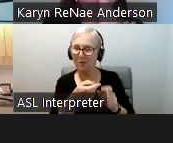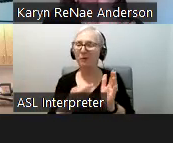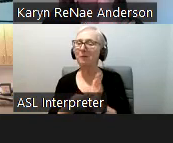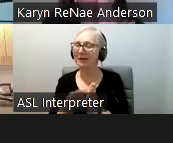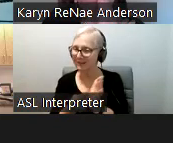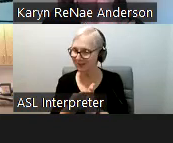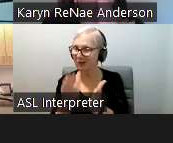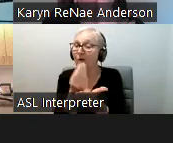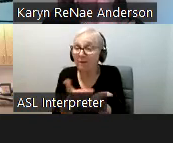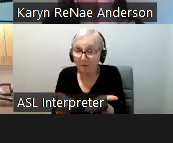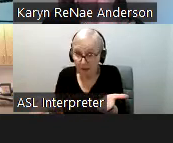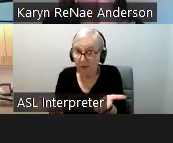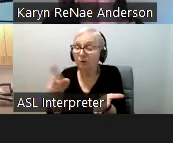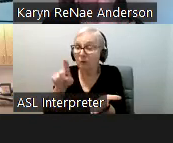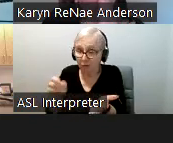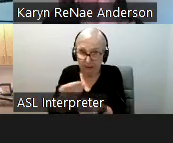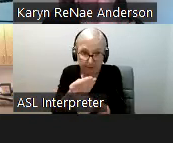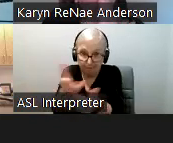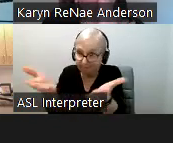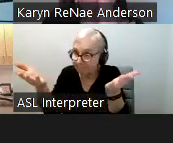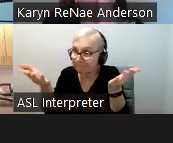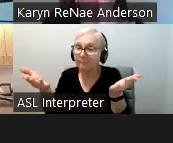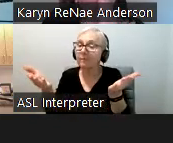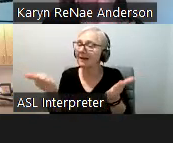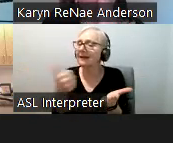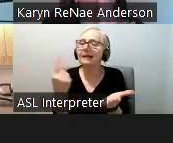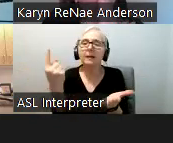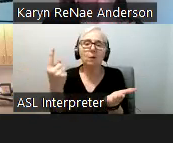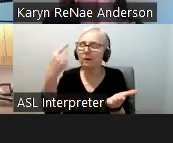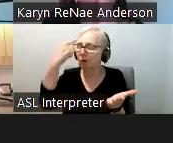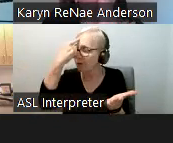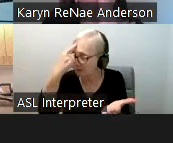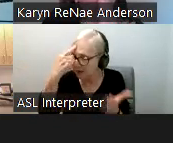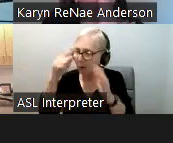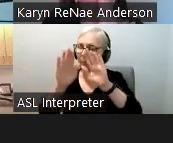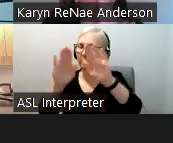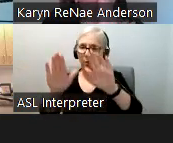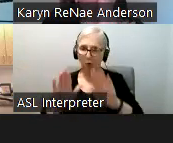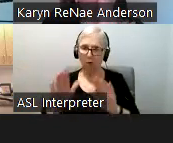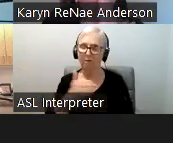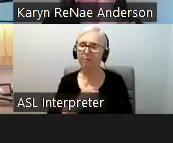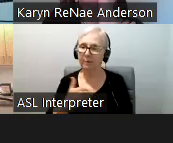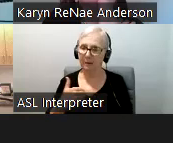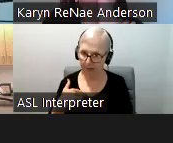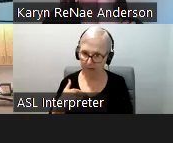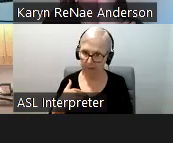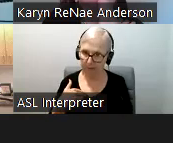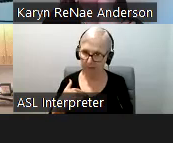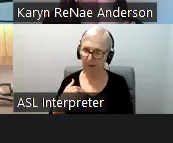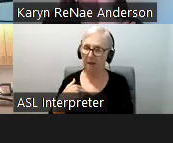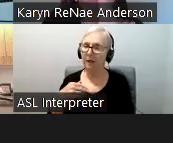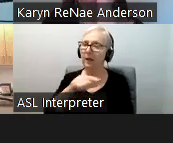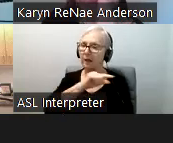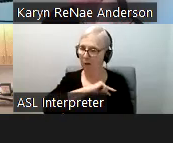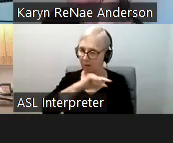have the materials that you need to pass it to anyone you think would be a great member. And Princess and Queen are going to be working on